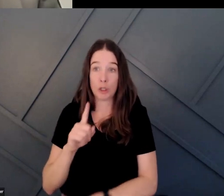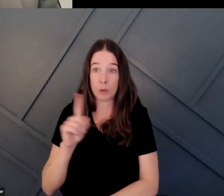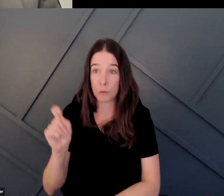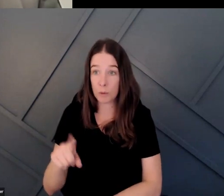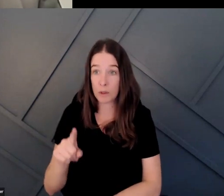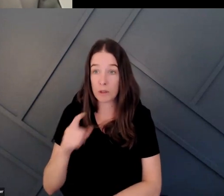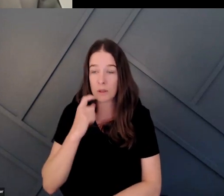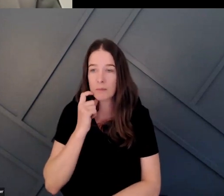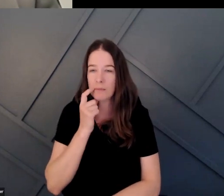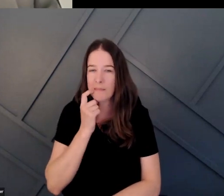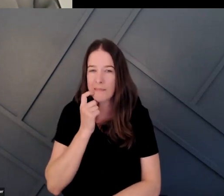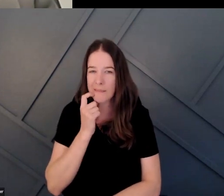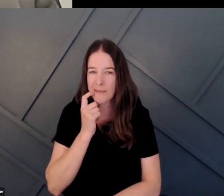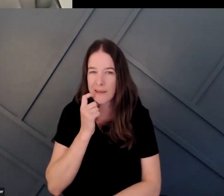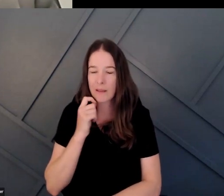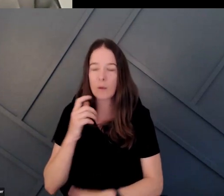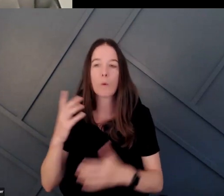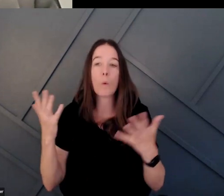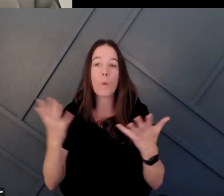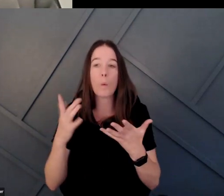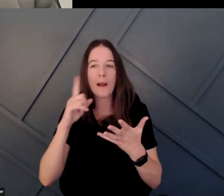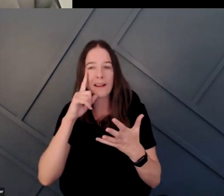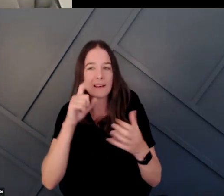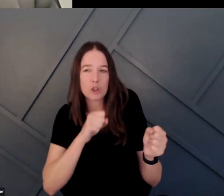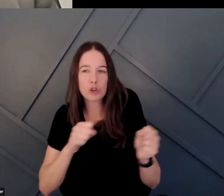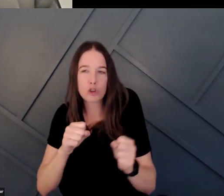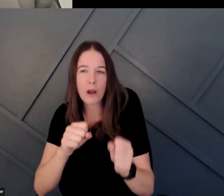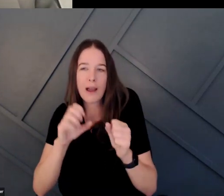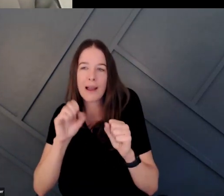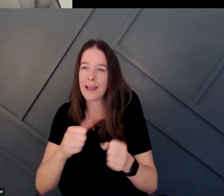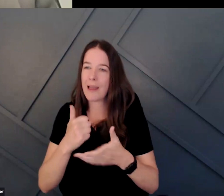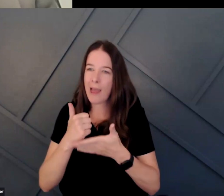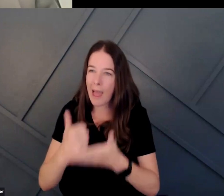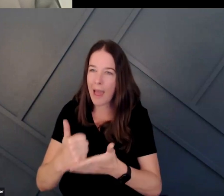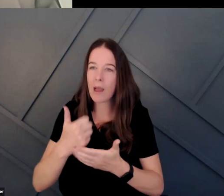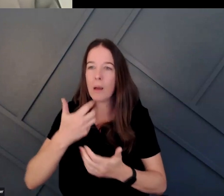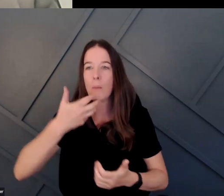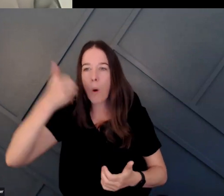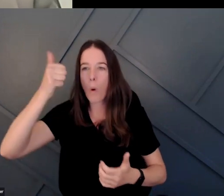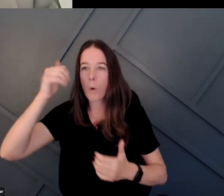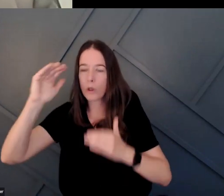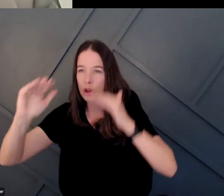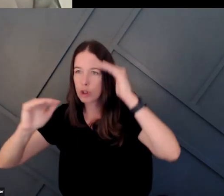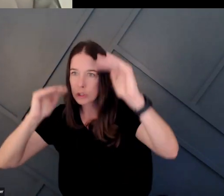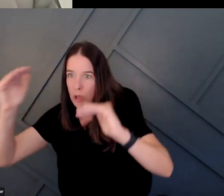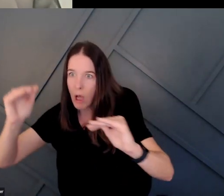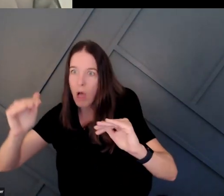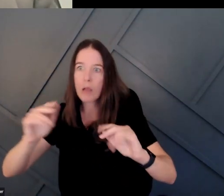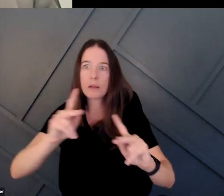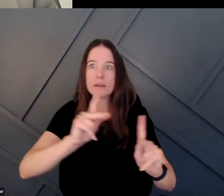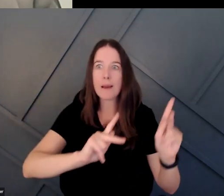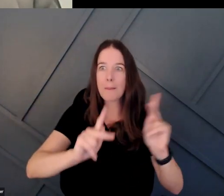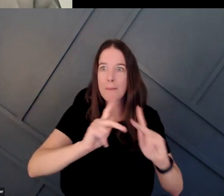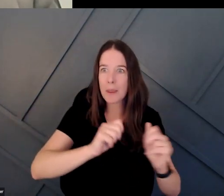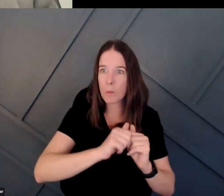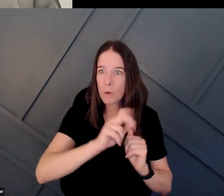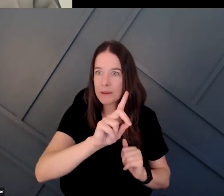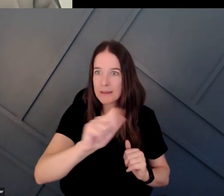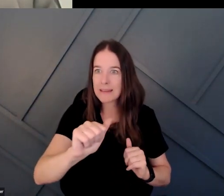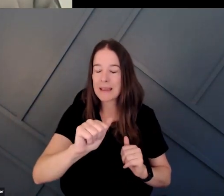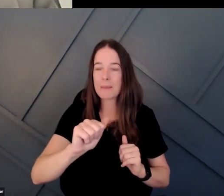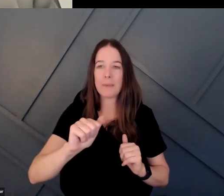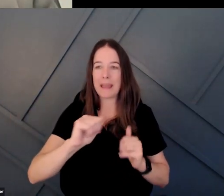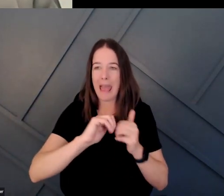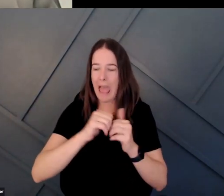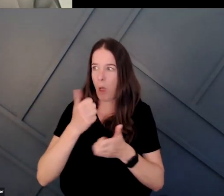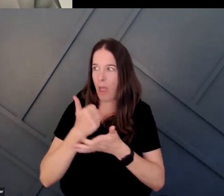what strategies can enhance older adults and people with disabilities resilience during periods of extreme